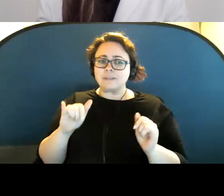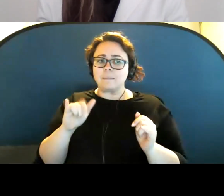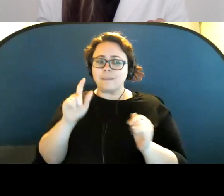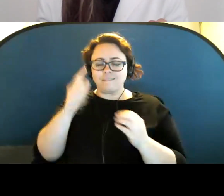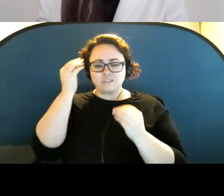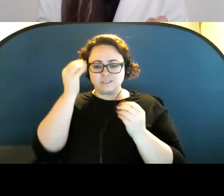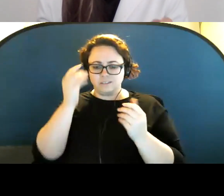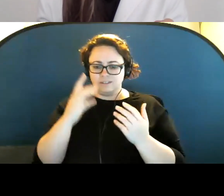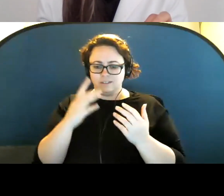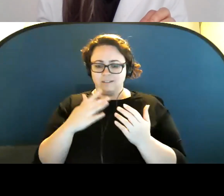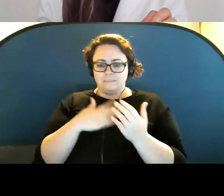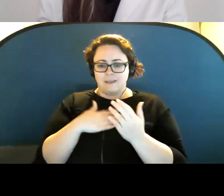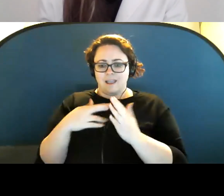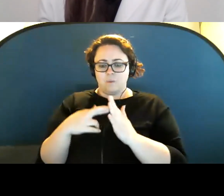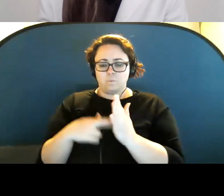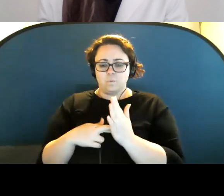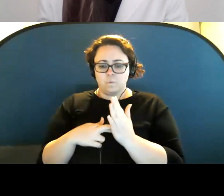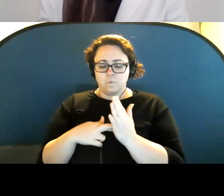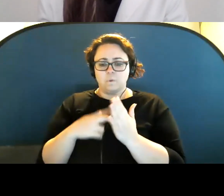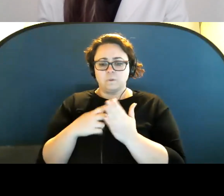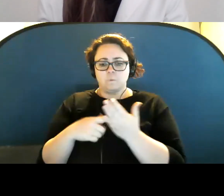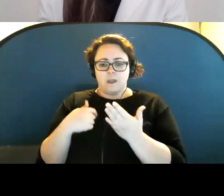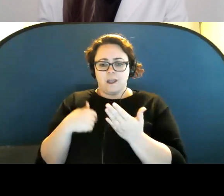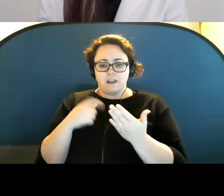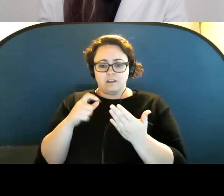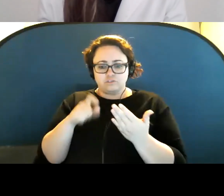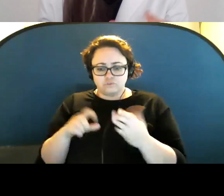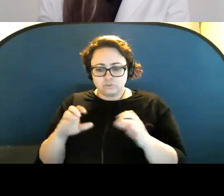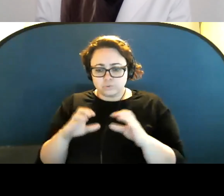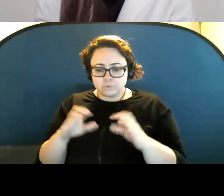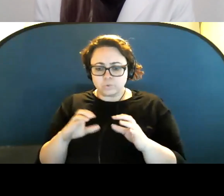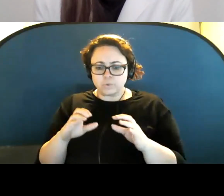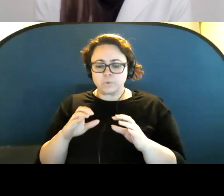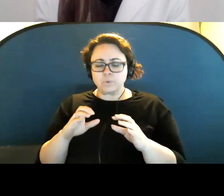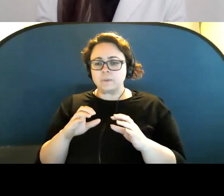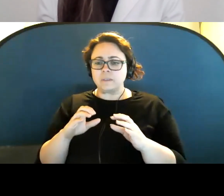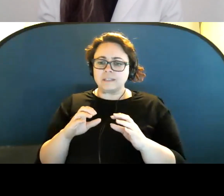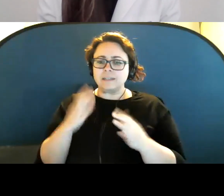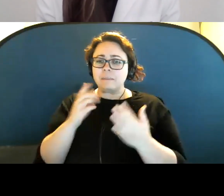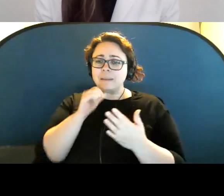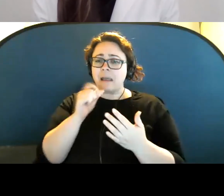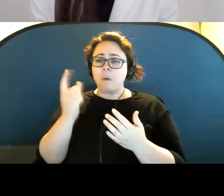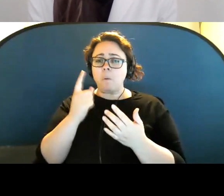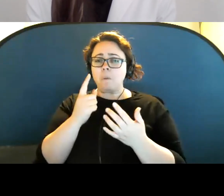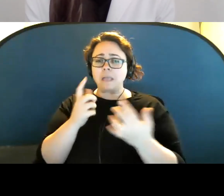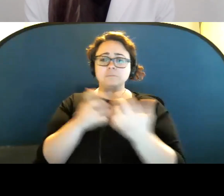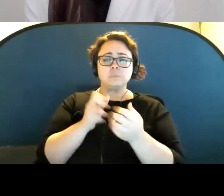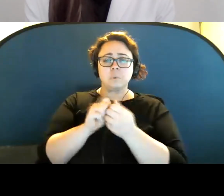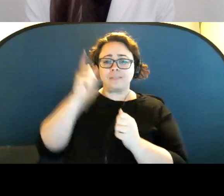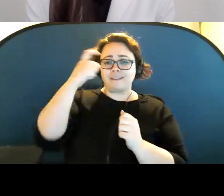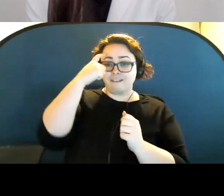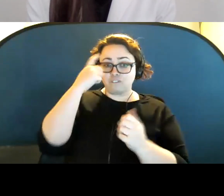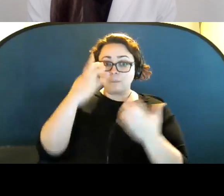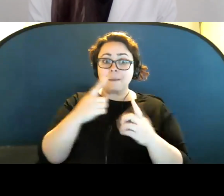the restrictions might not always be in our best interest, and maybe we need to be a little bit even more careful than what the